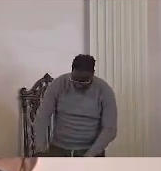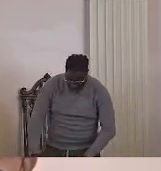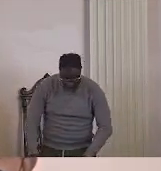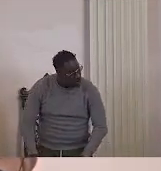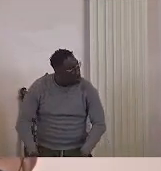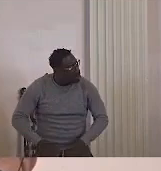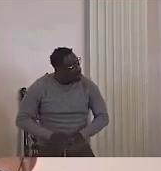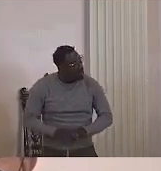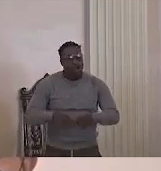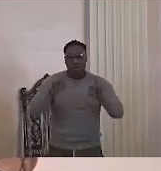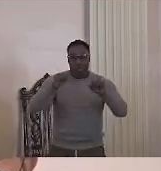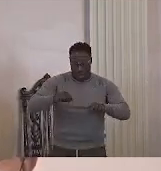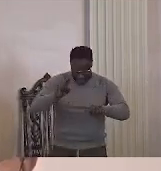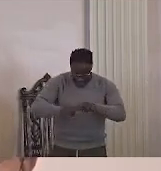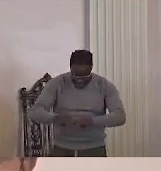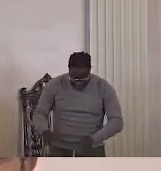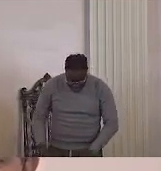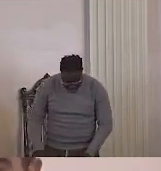You may be seated.